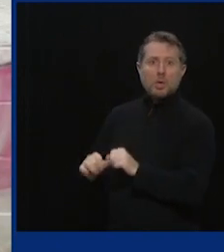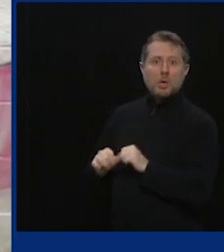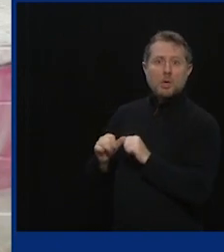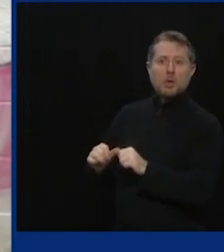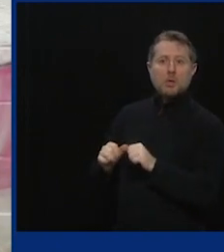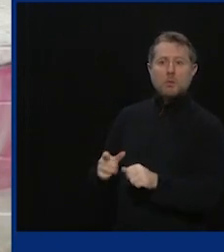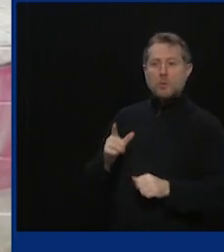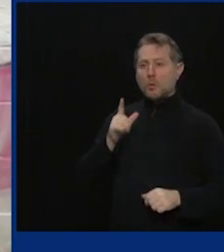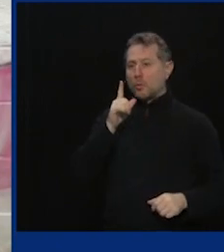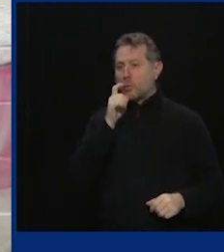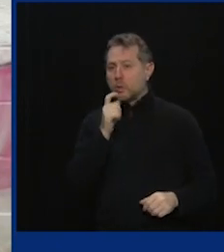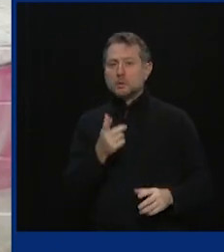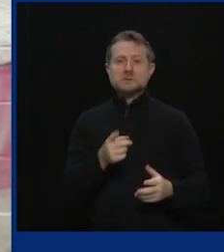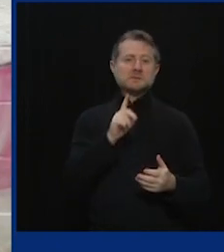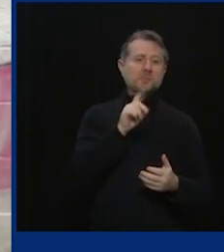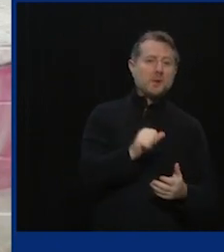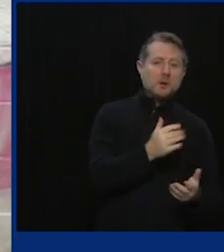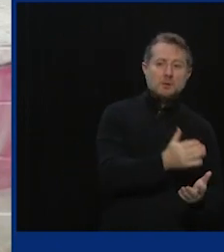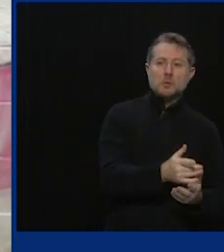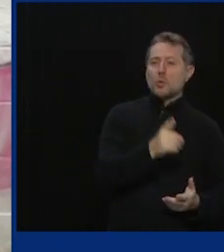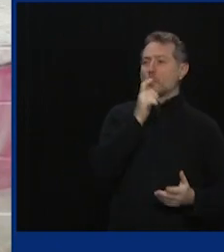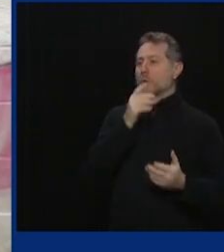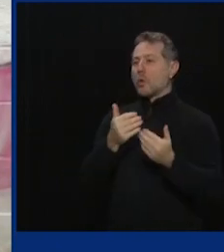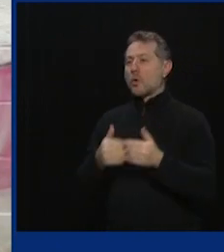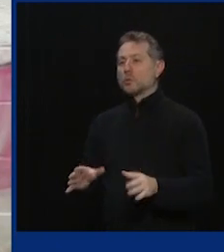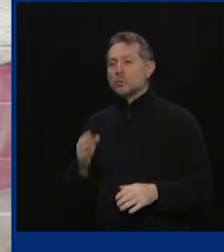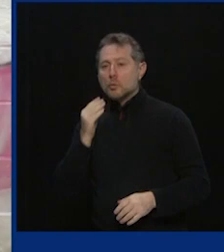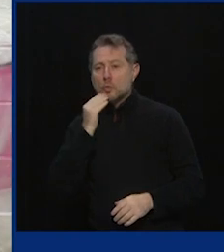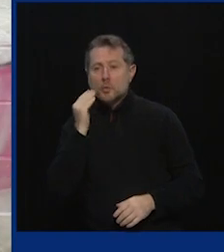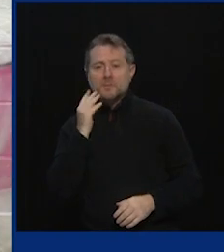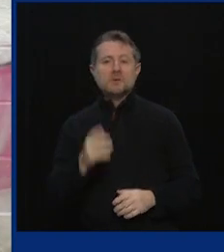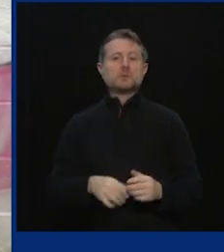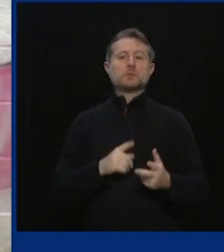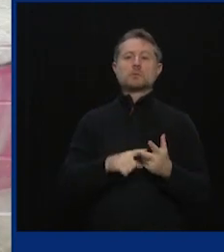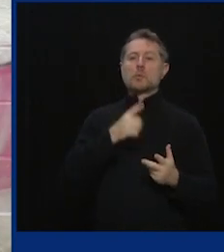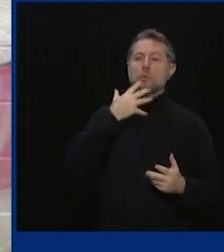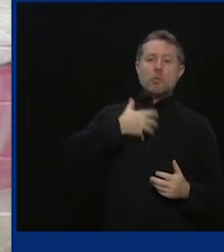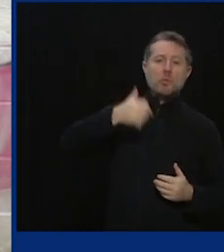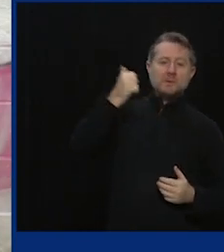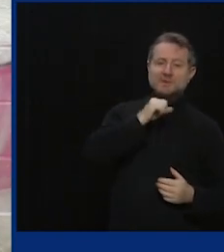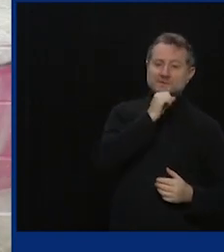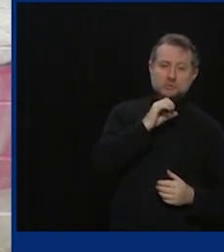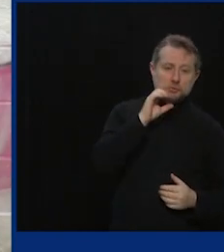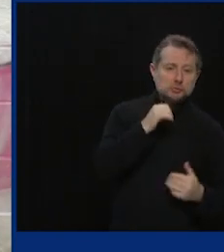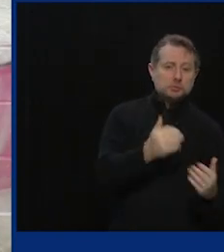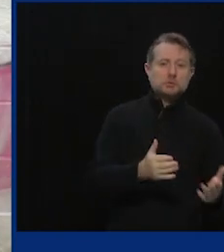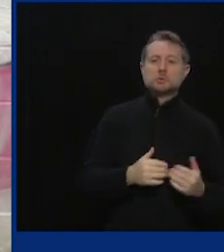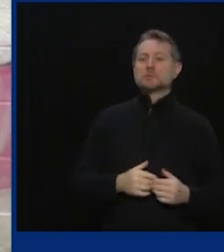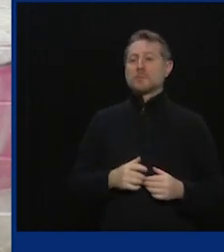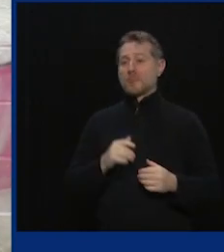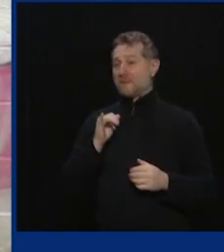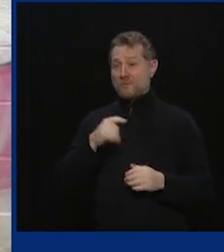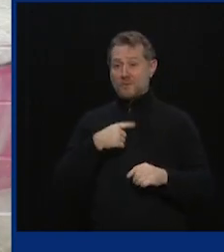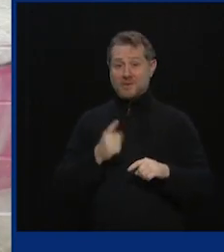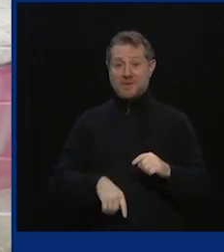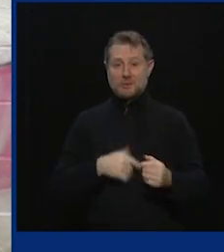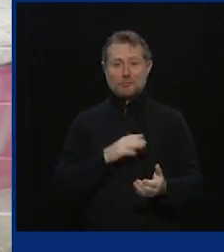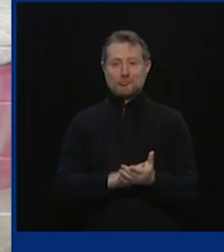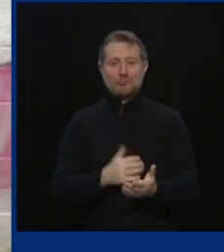and older New Yorkers who cannot prepare meals before the pandemic, and so this will assist